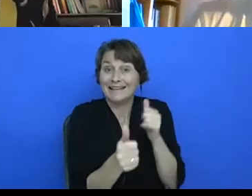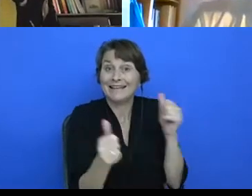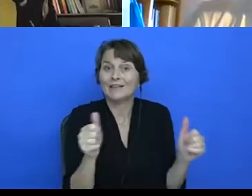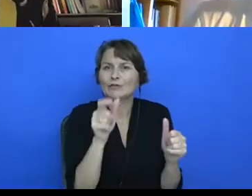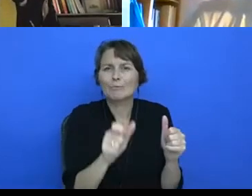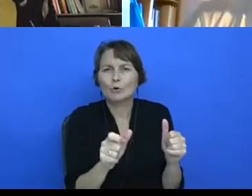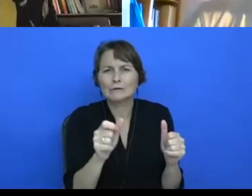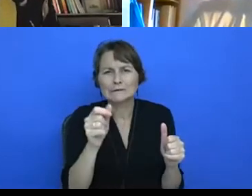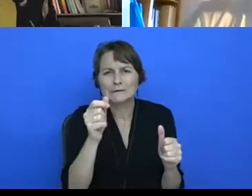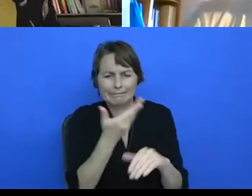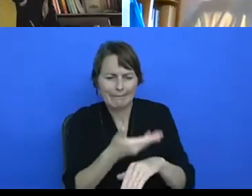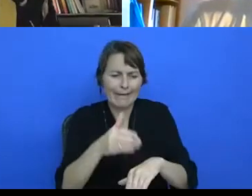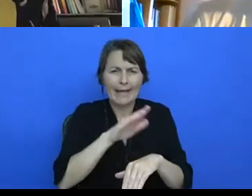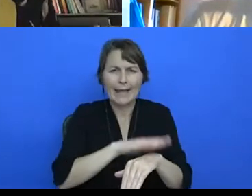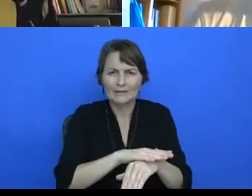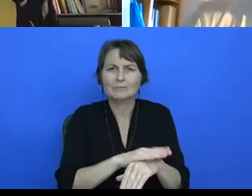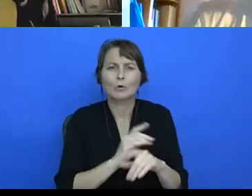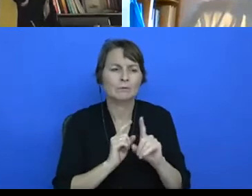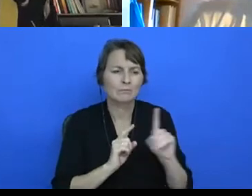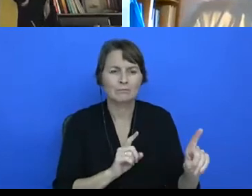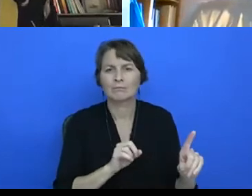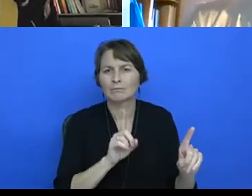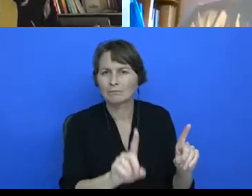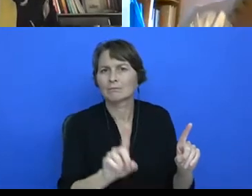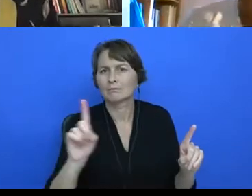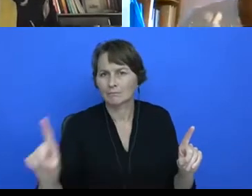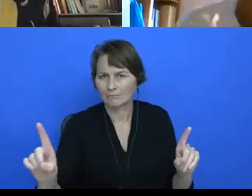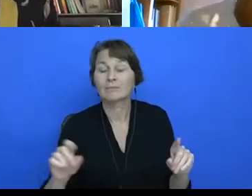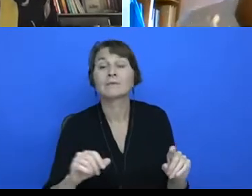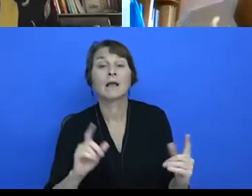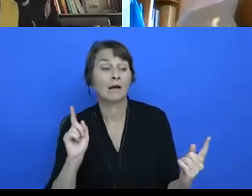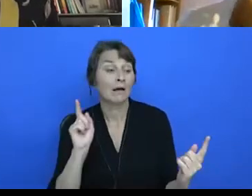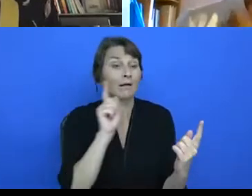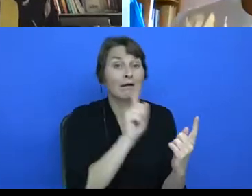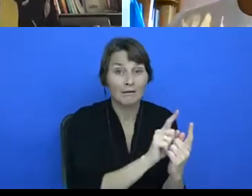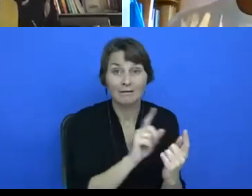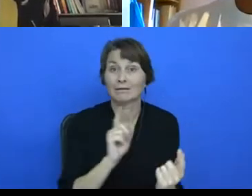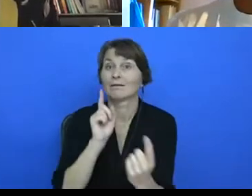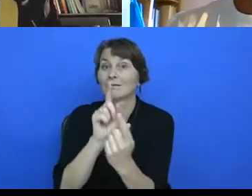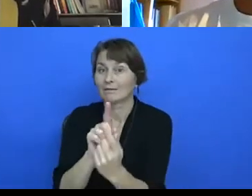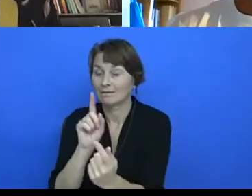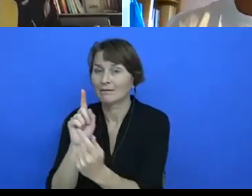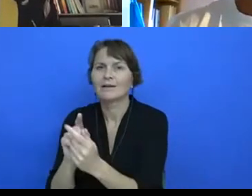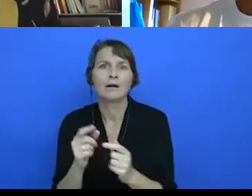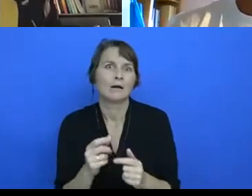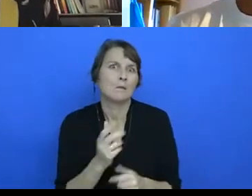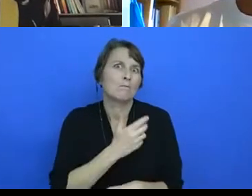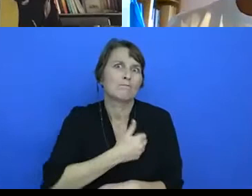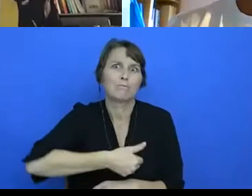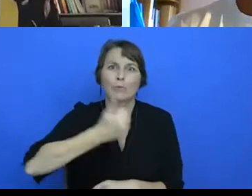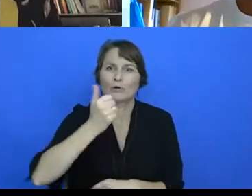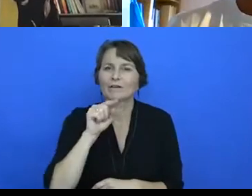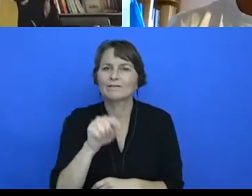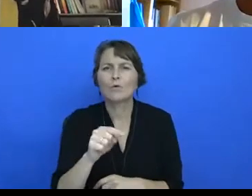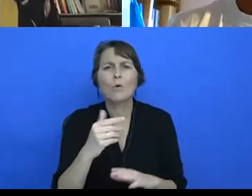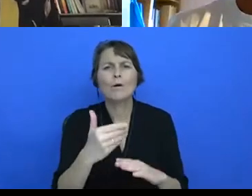to them. They could just listen if they wanted to. It was very good for early career researchers who didn't dare to talk to the